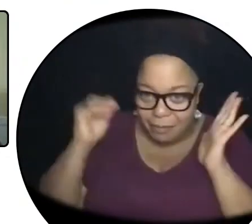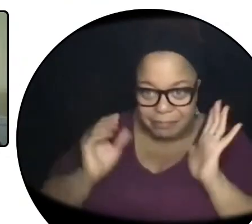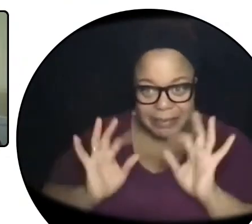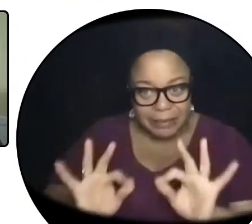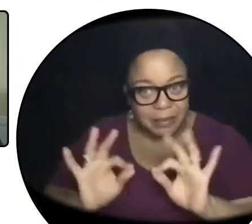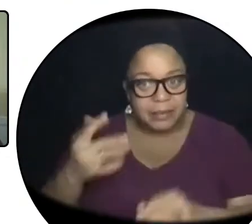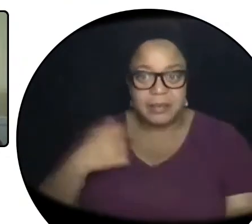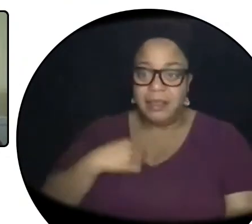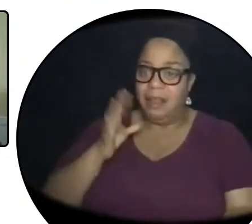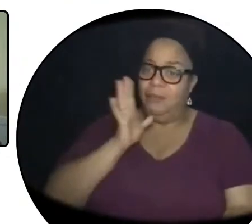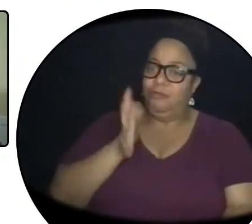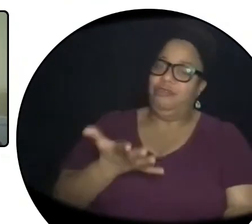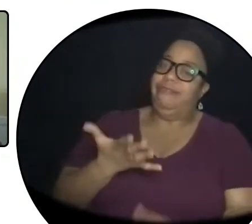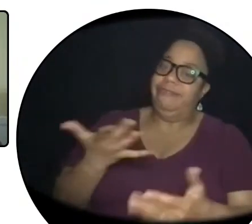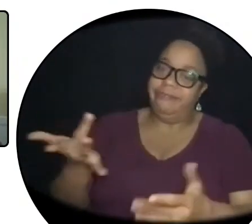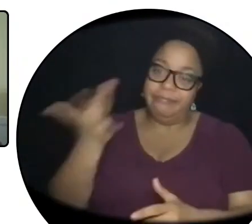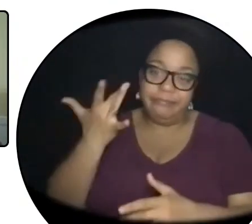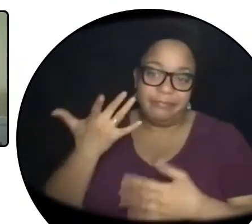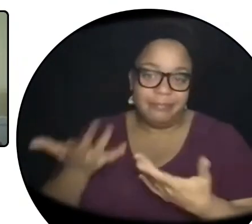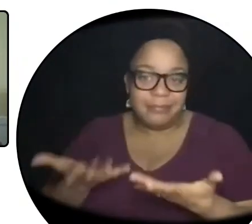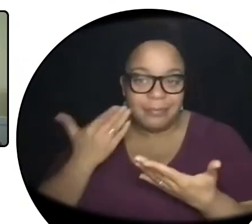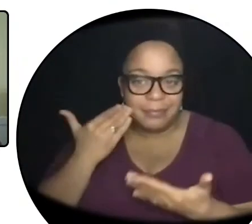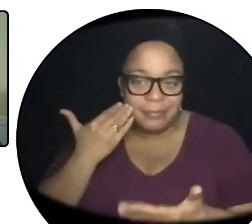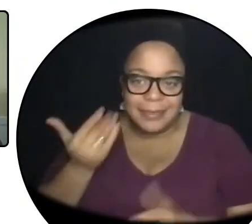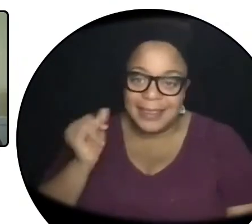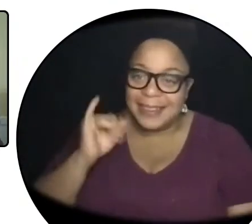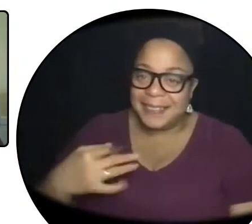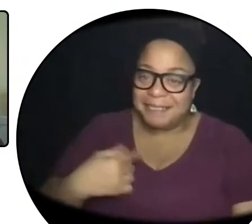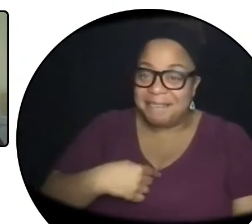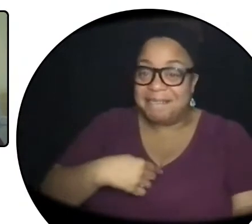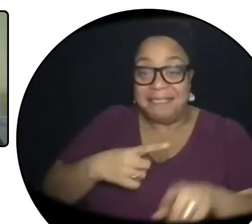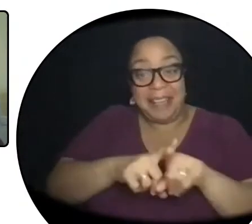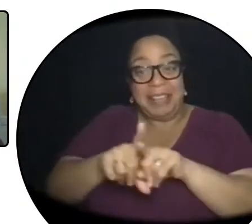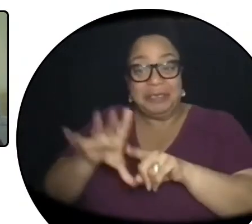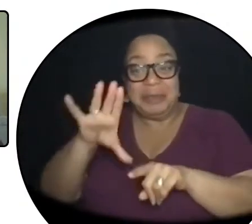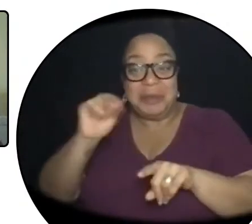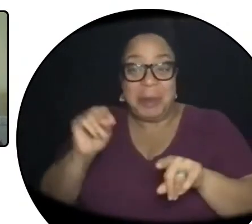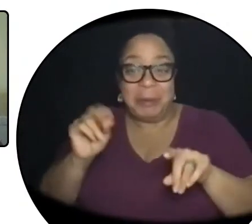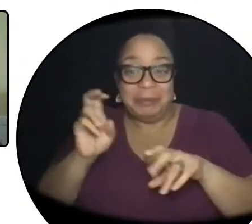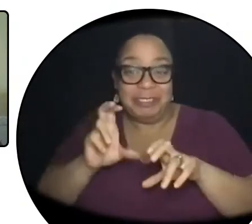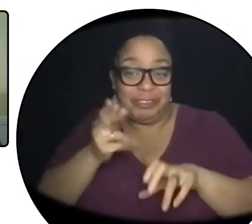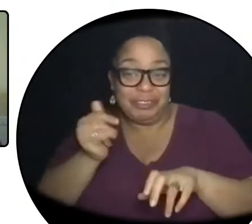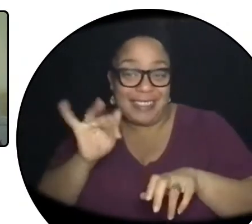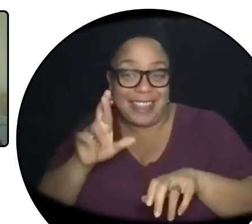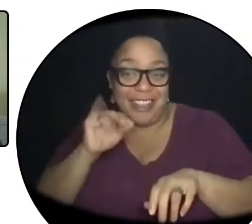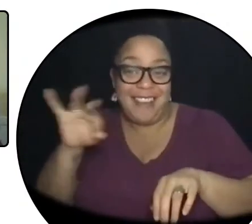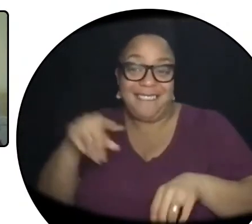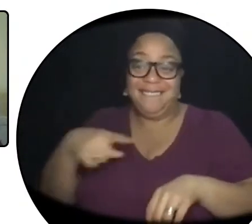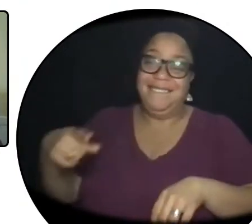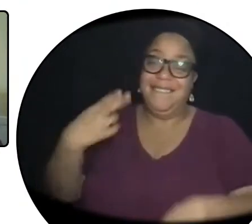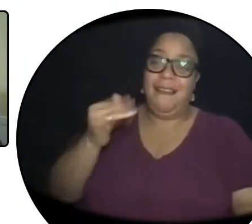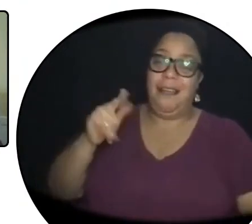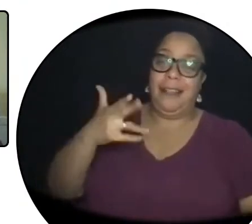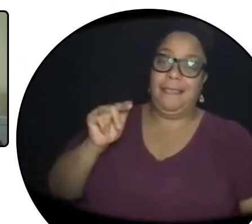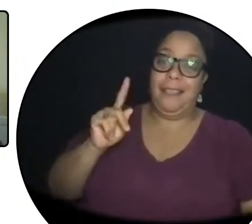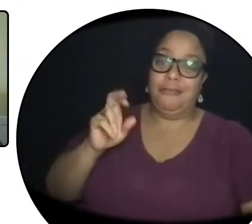People's Advocacy Institute who will receive donations. Thank you to all who donated.